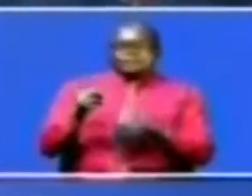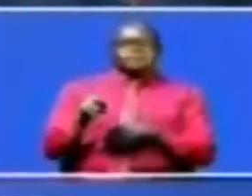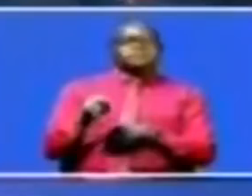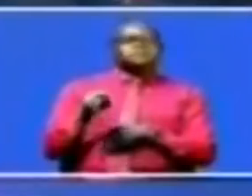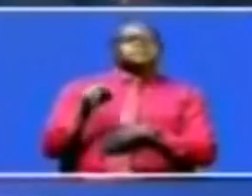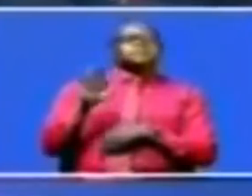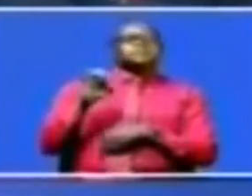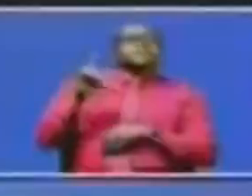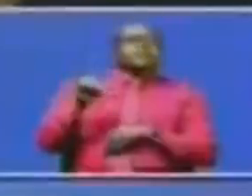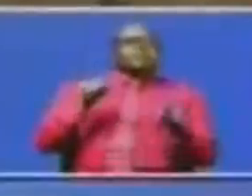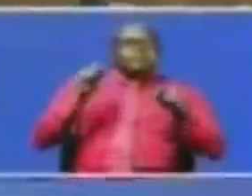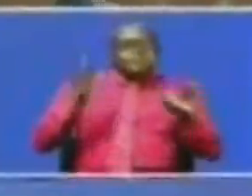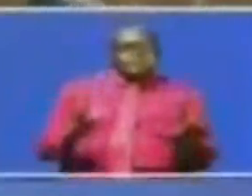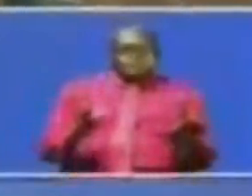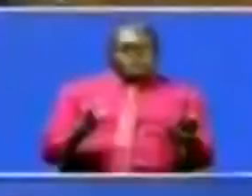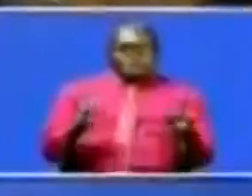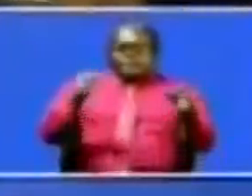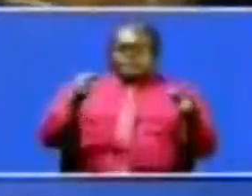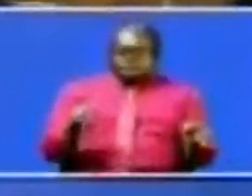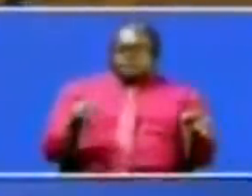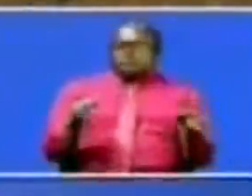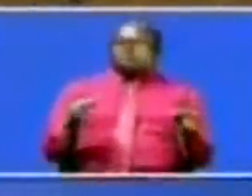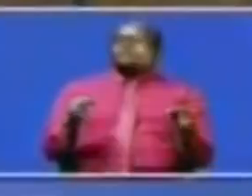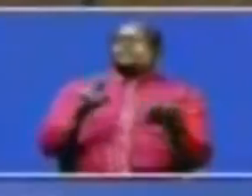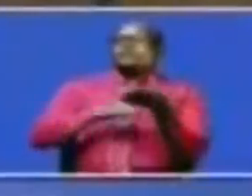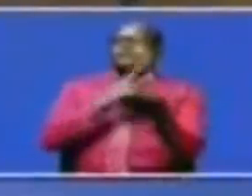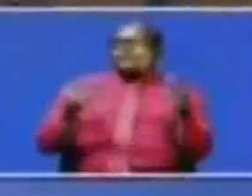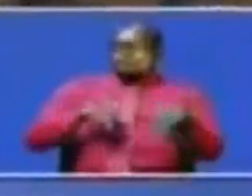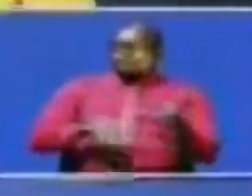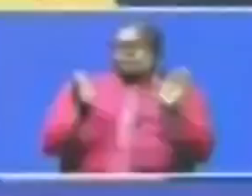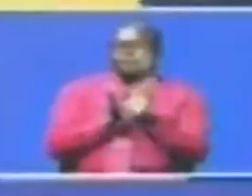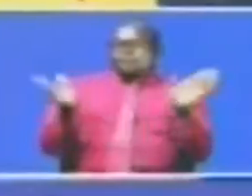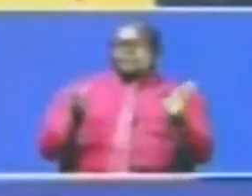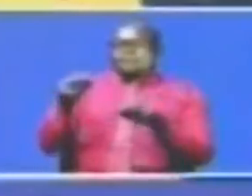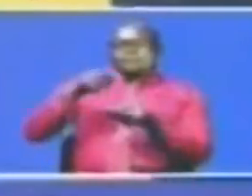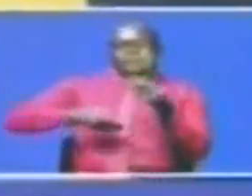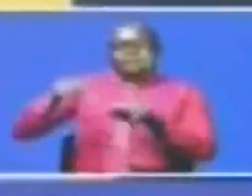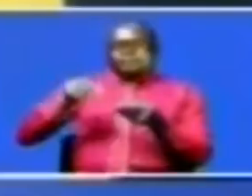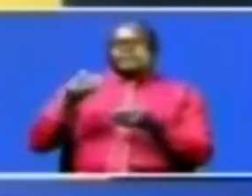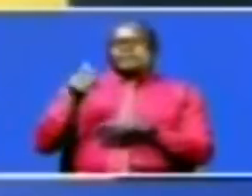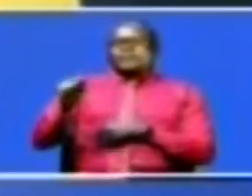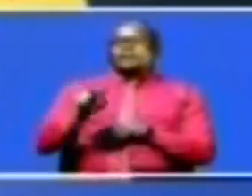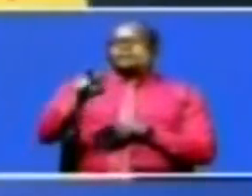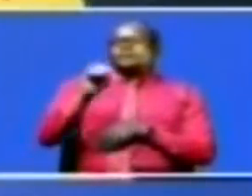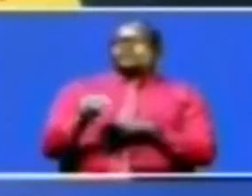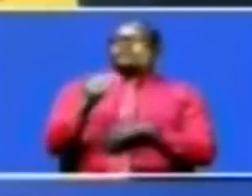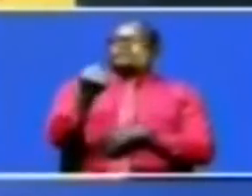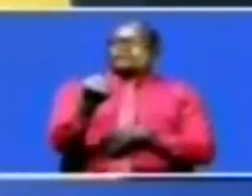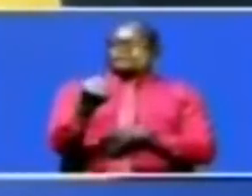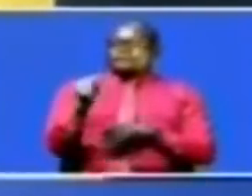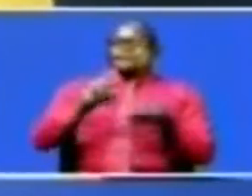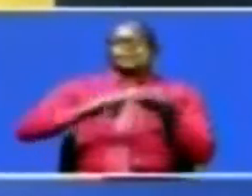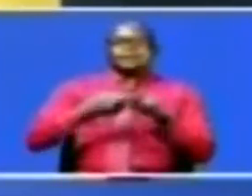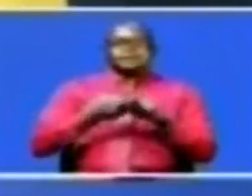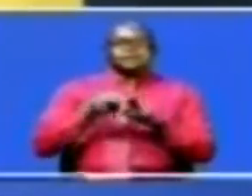Nairobi County Acting Accountant Clofa Soyaro were judged with a failure to comply with the Public Procurement and Disposal Act of 2005